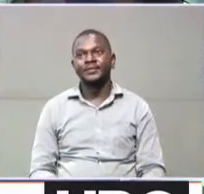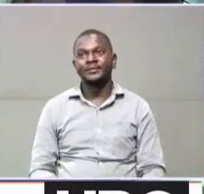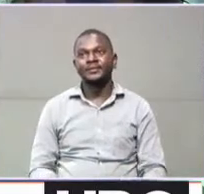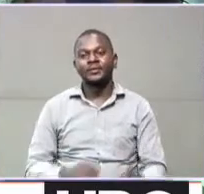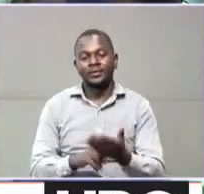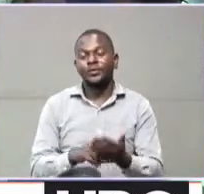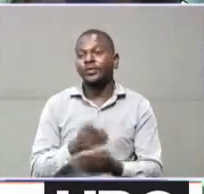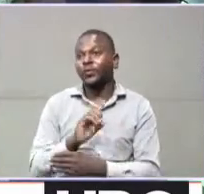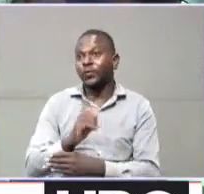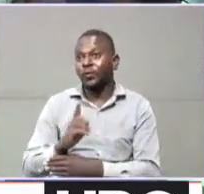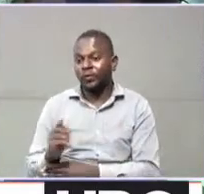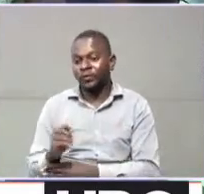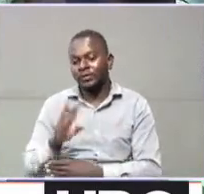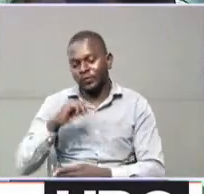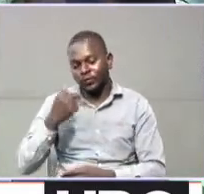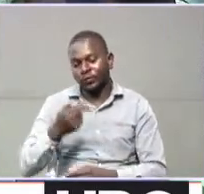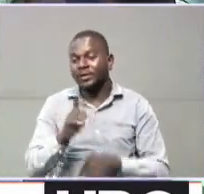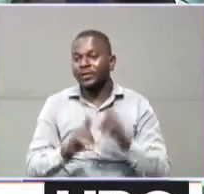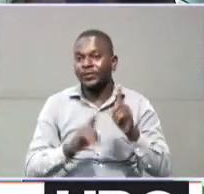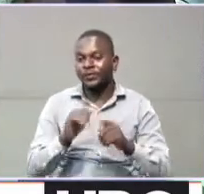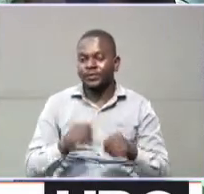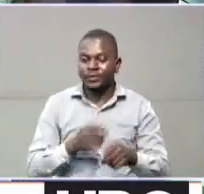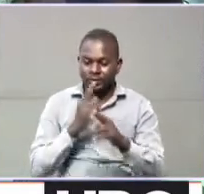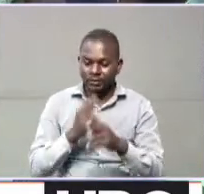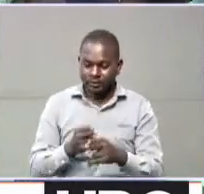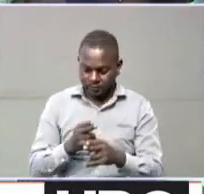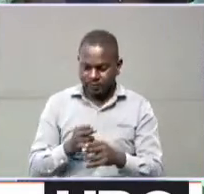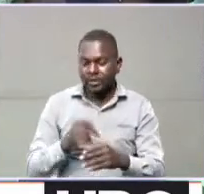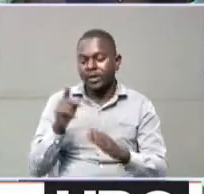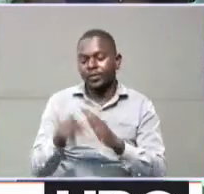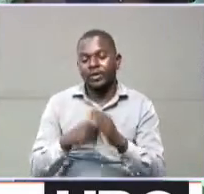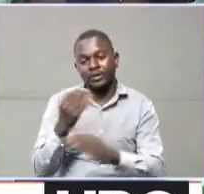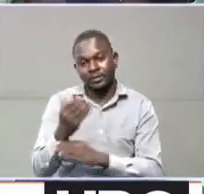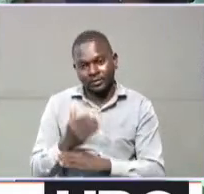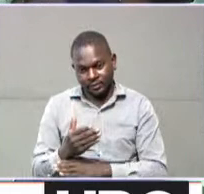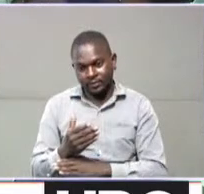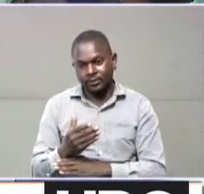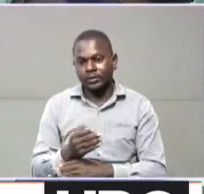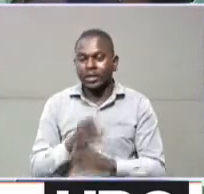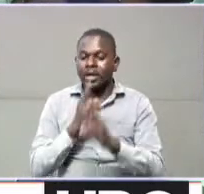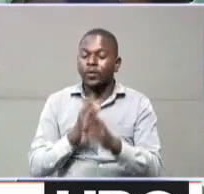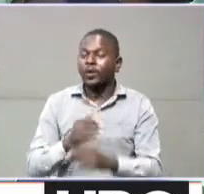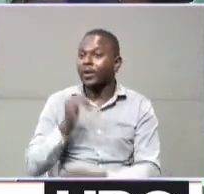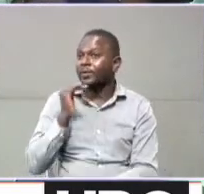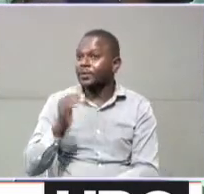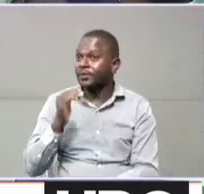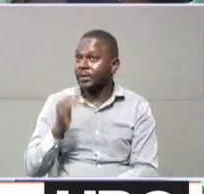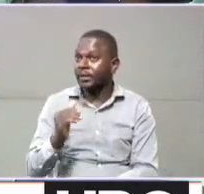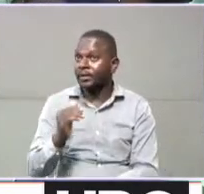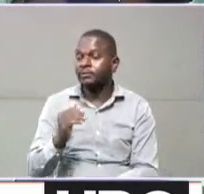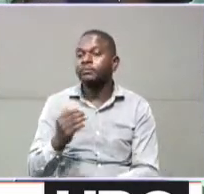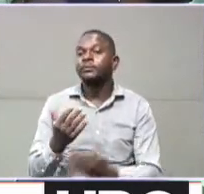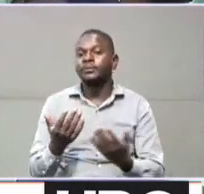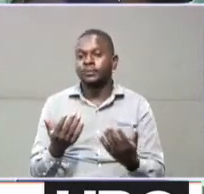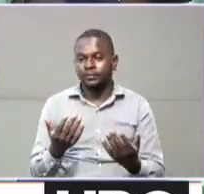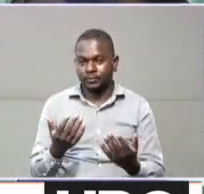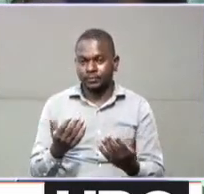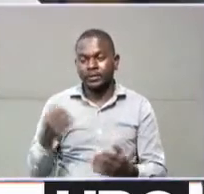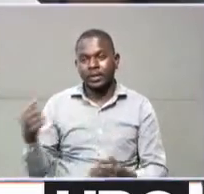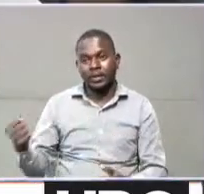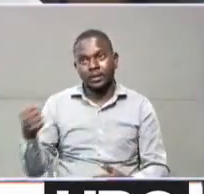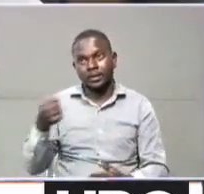we use one minute to answer this question right honourable prime minister right honourable speaker the